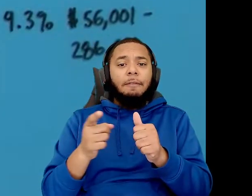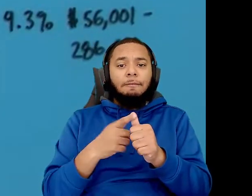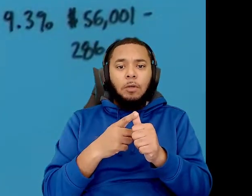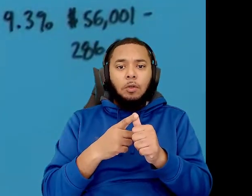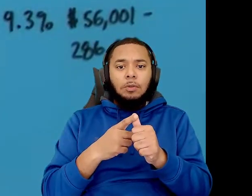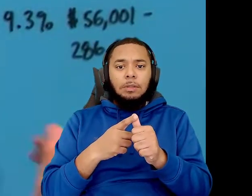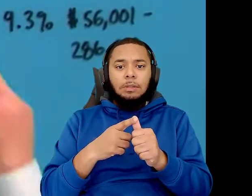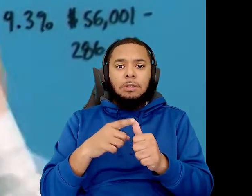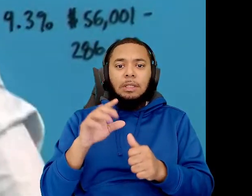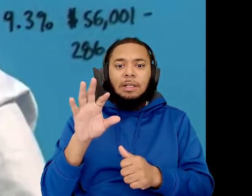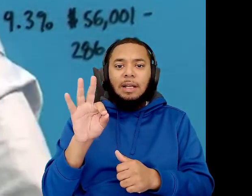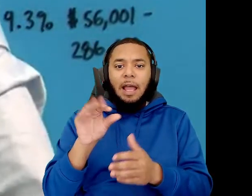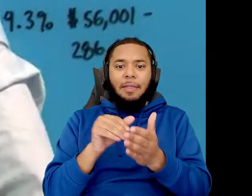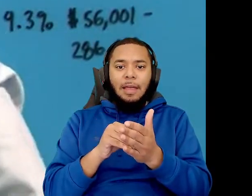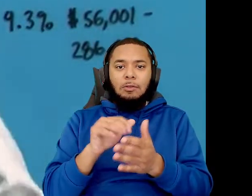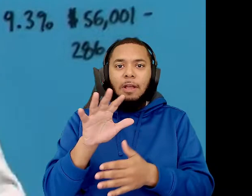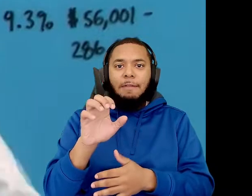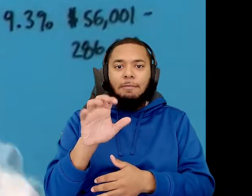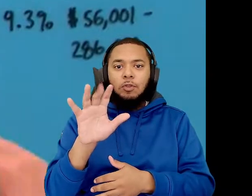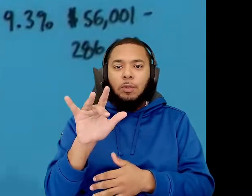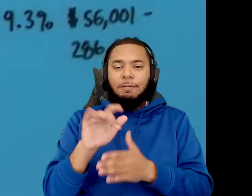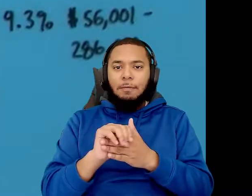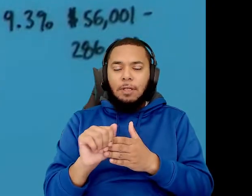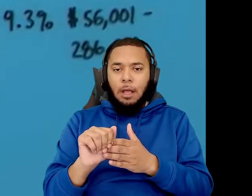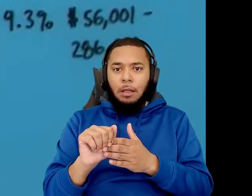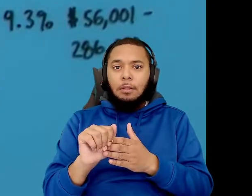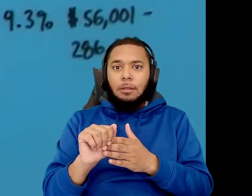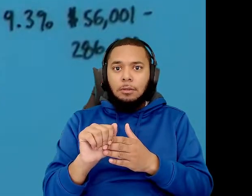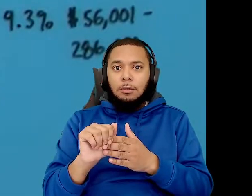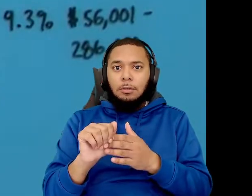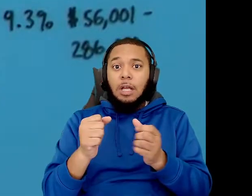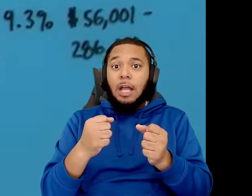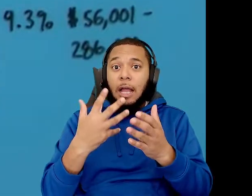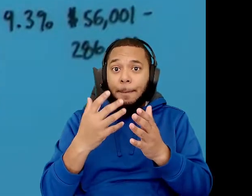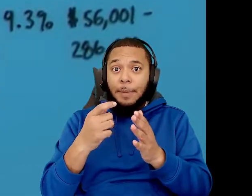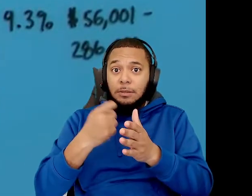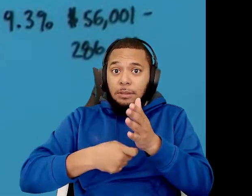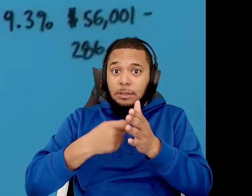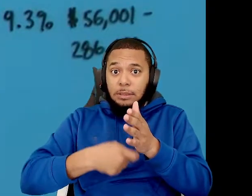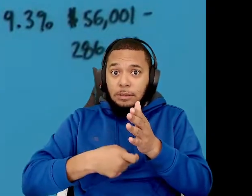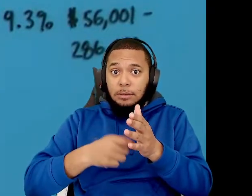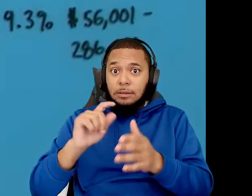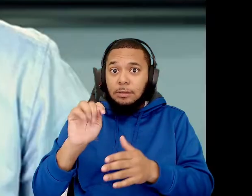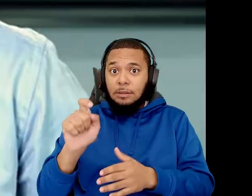$9,525 you make is taxed at 10%.